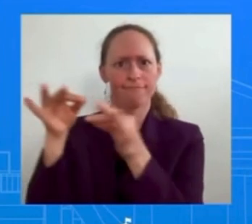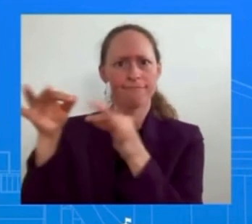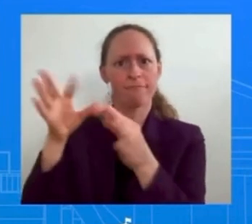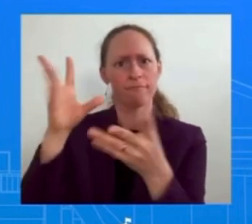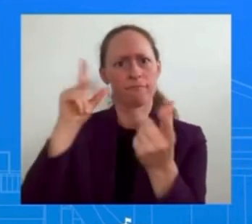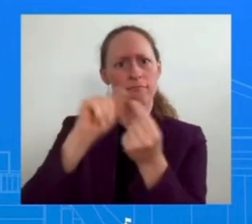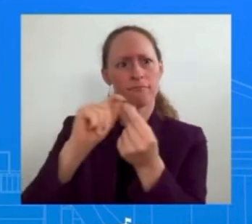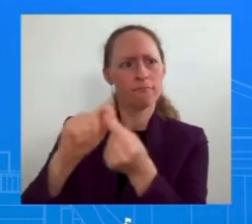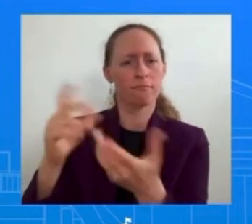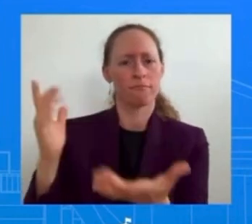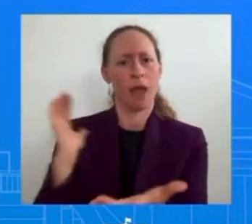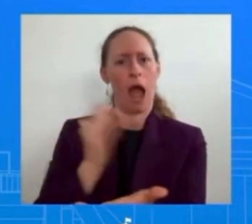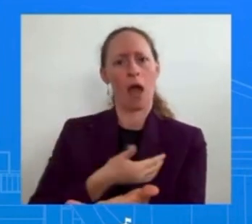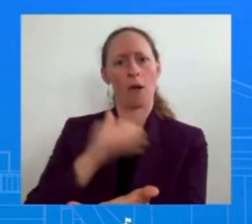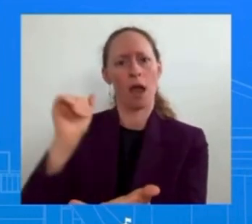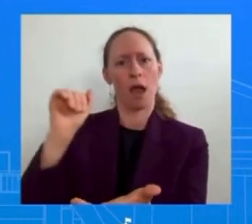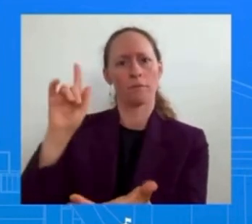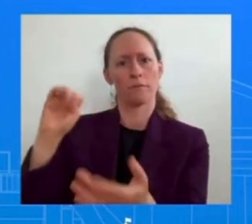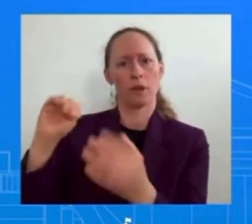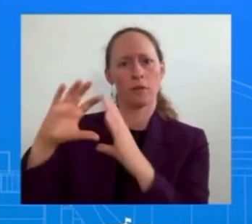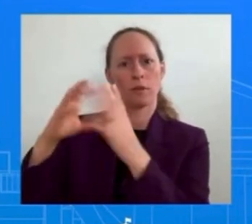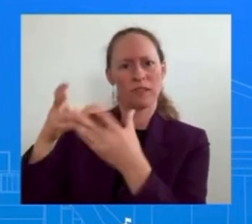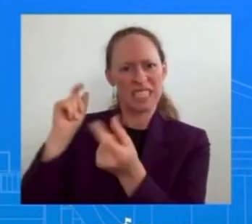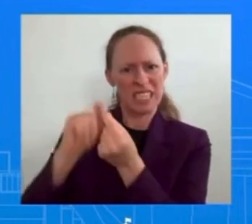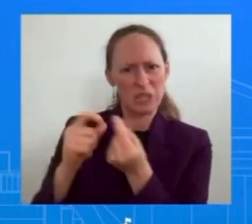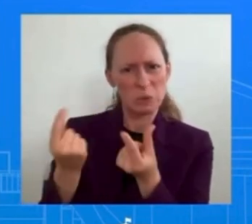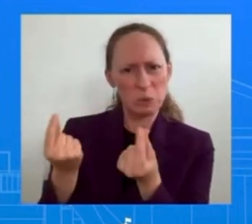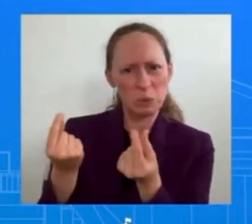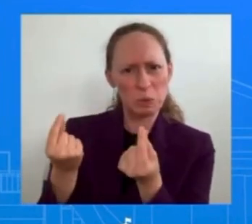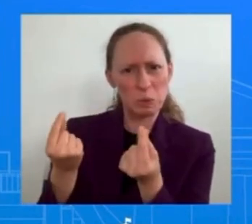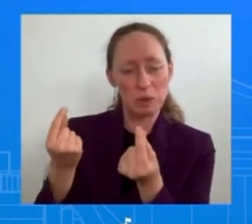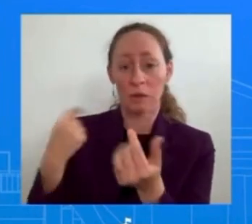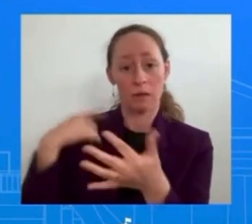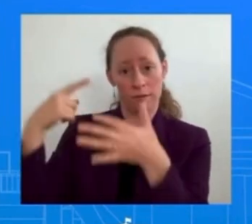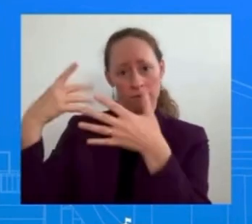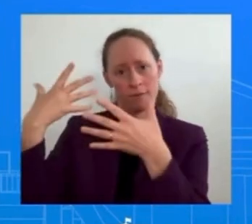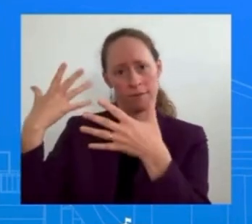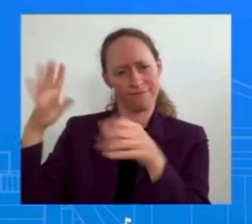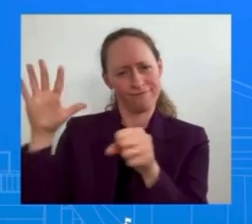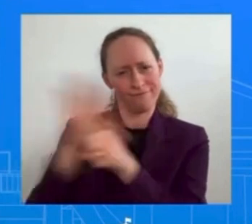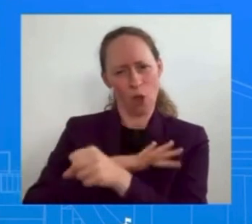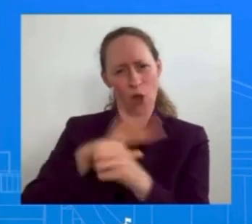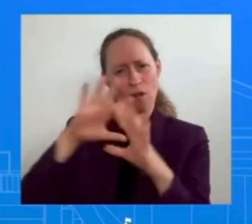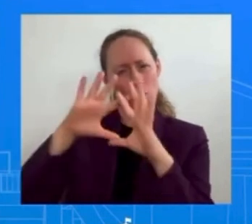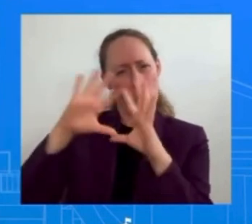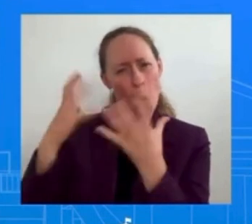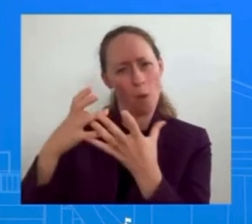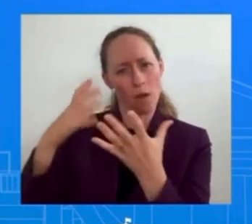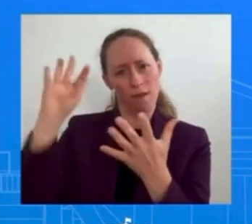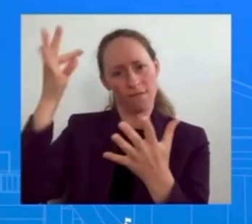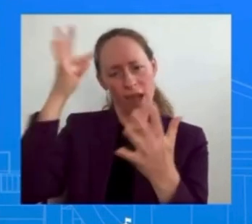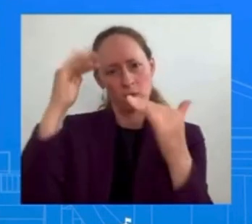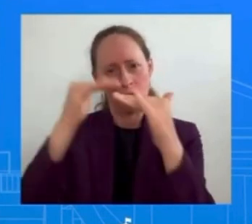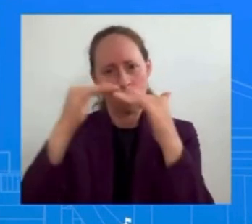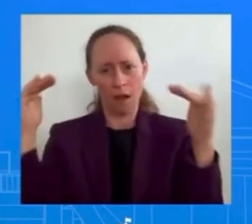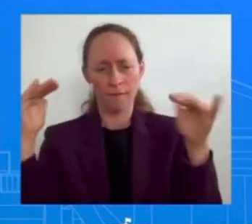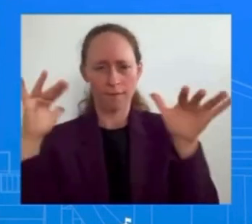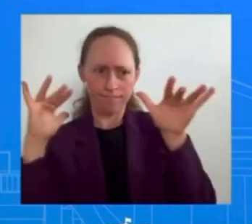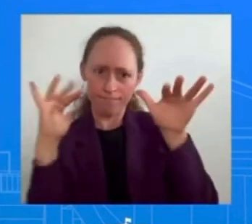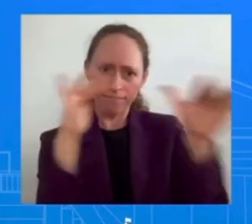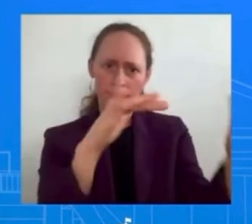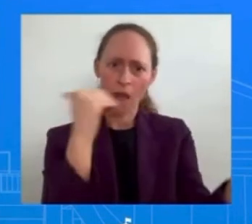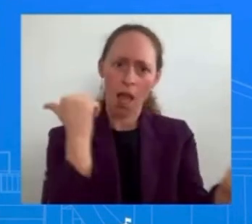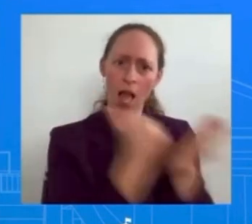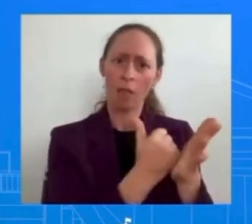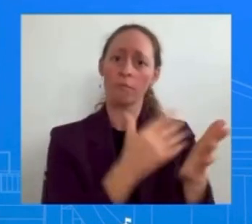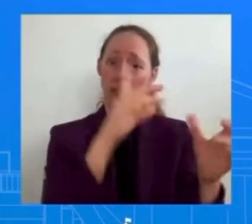whole-of-government response effort to support immediate and long-term rescue and recovery efforts in Maui, Hawaii. First, as the